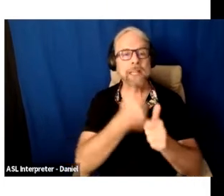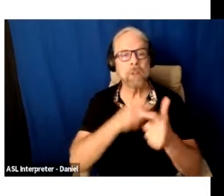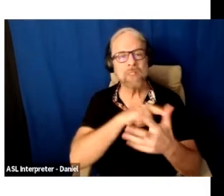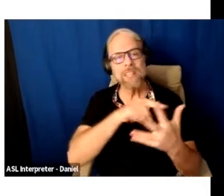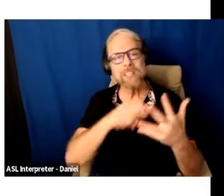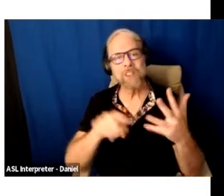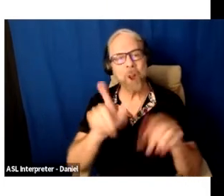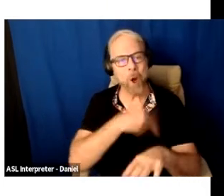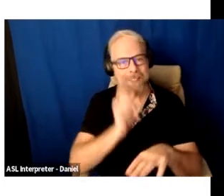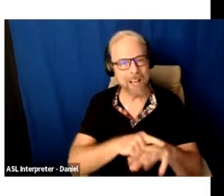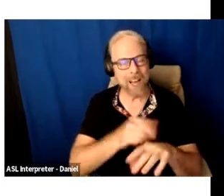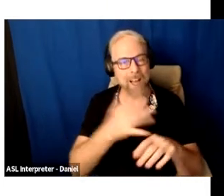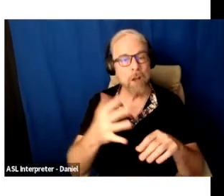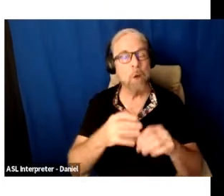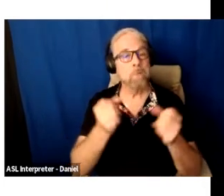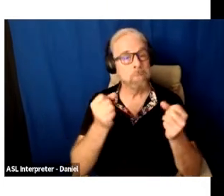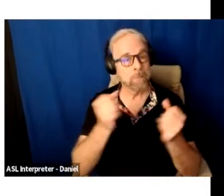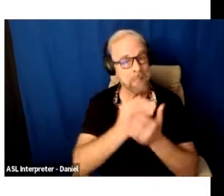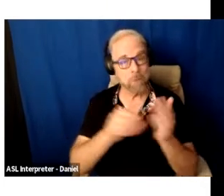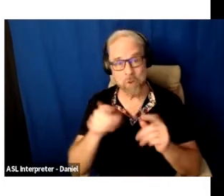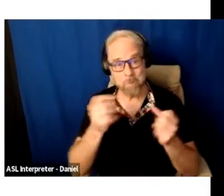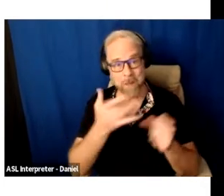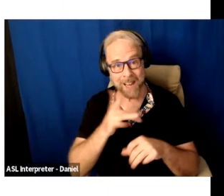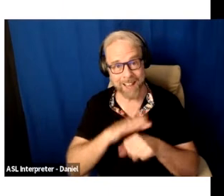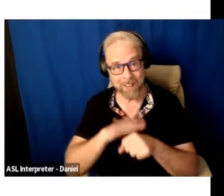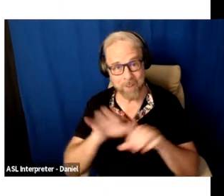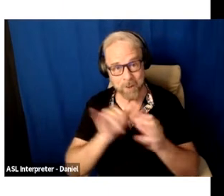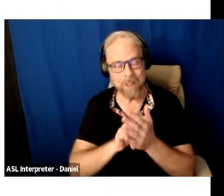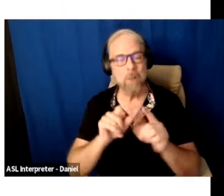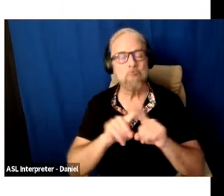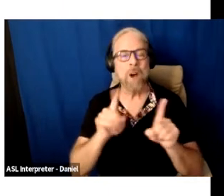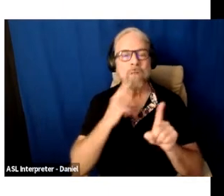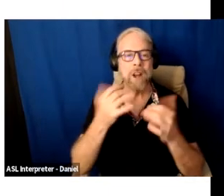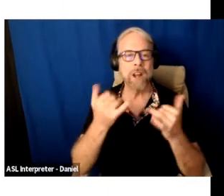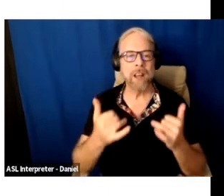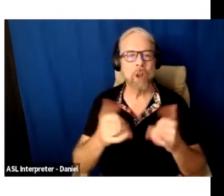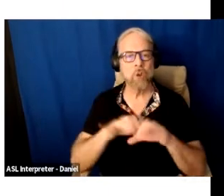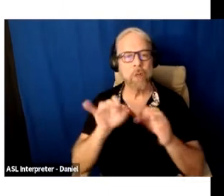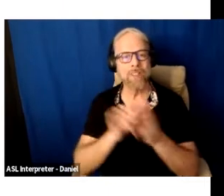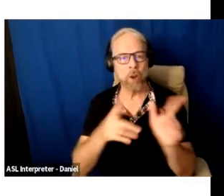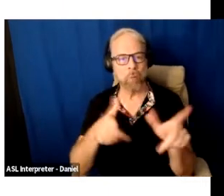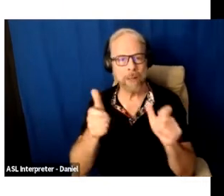and some of you may have been lucky enough to do that. But in the meantime, we'll just go through it quickly.